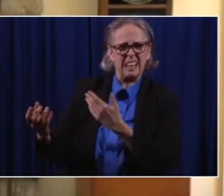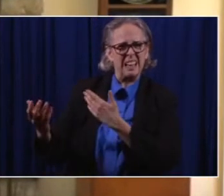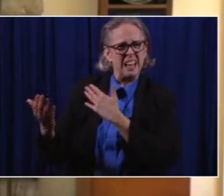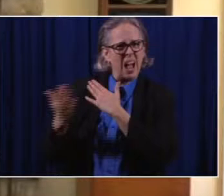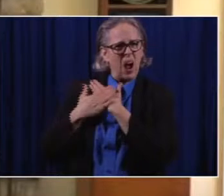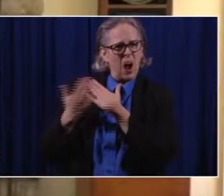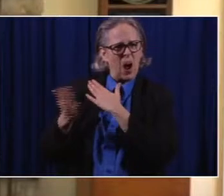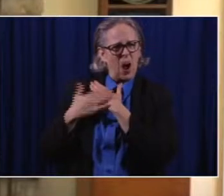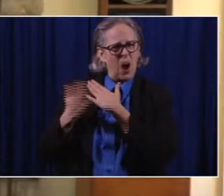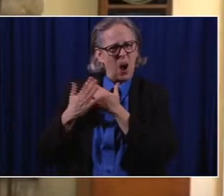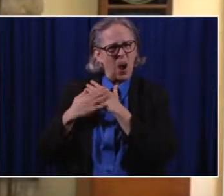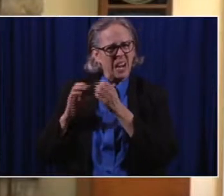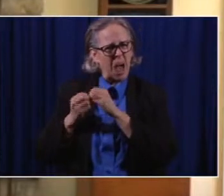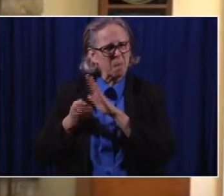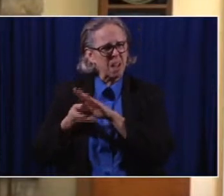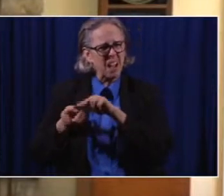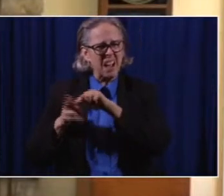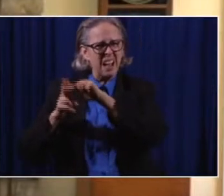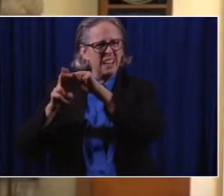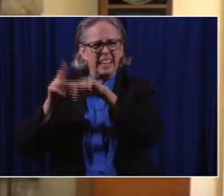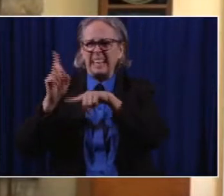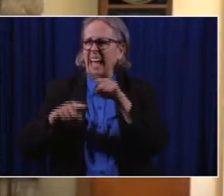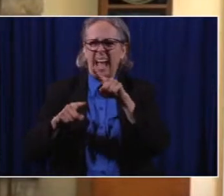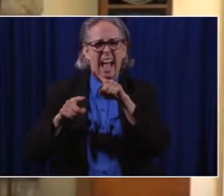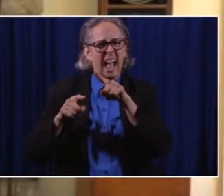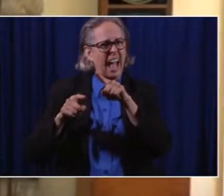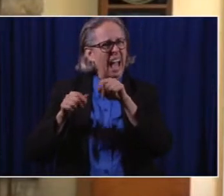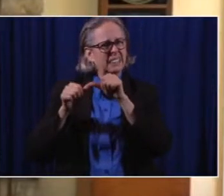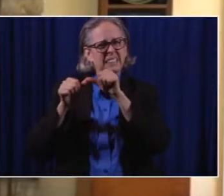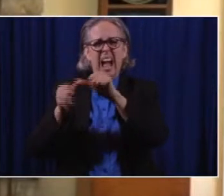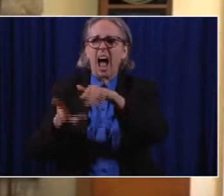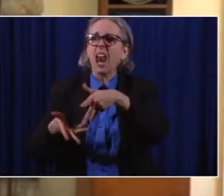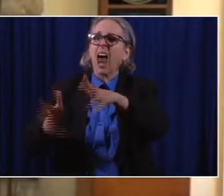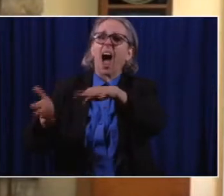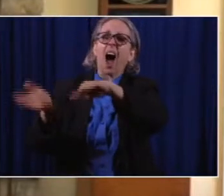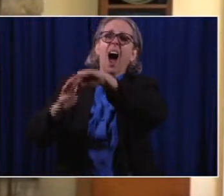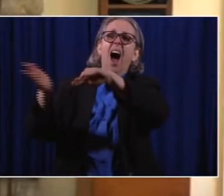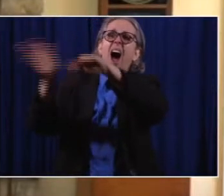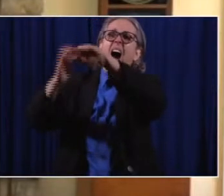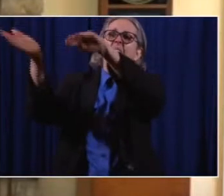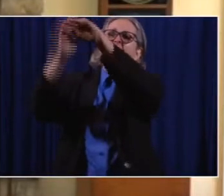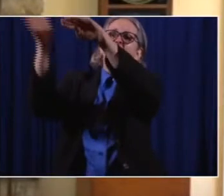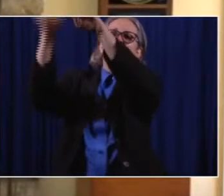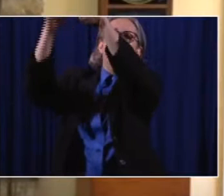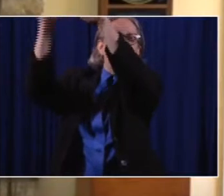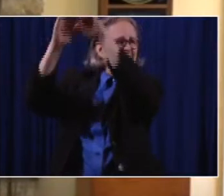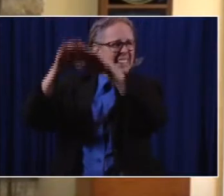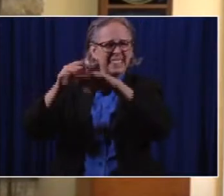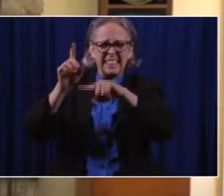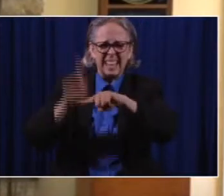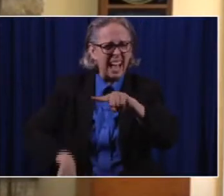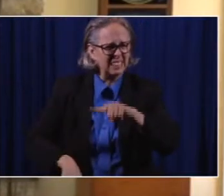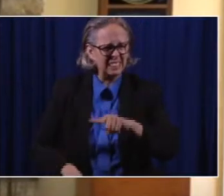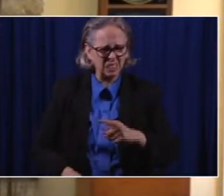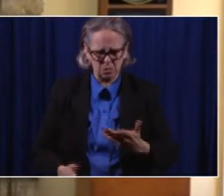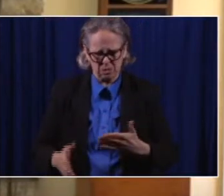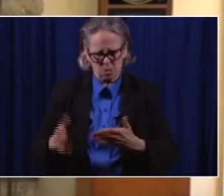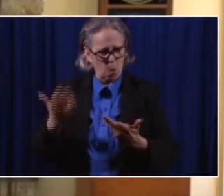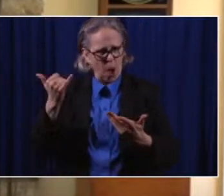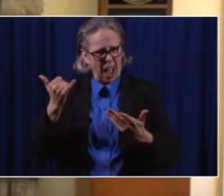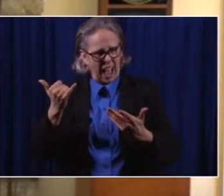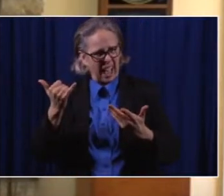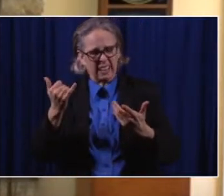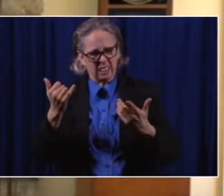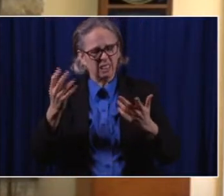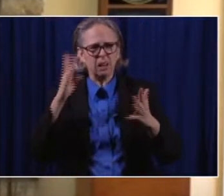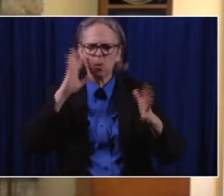sustainable. We're going to have very bad consequences if this thing continues to go